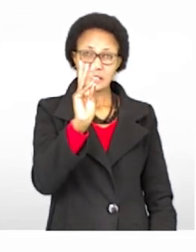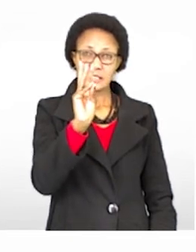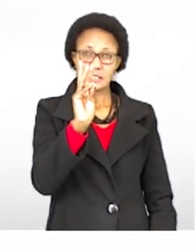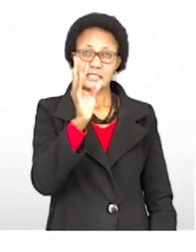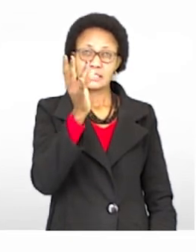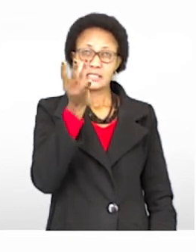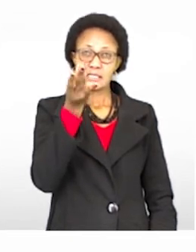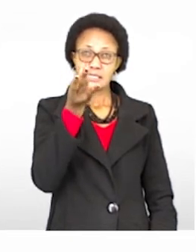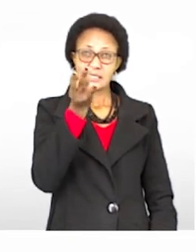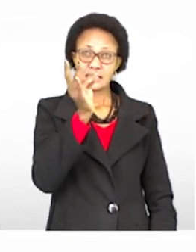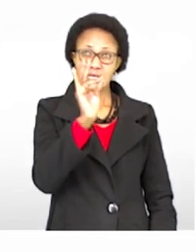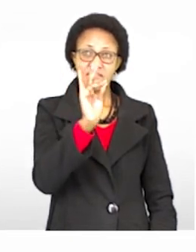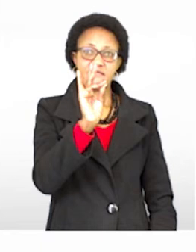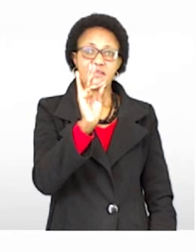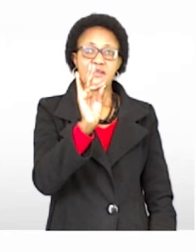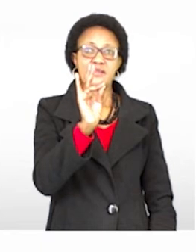6,